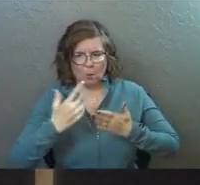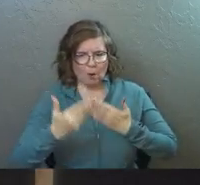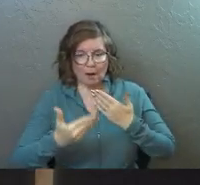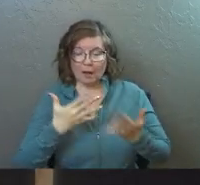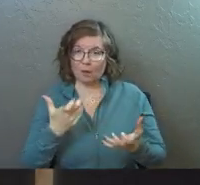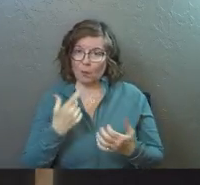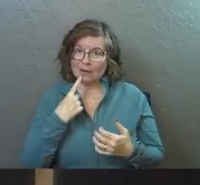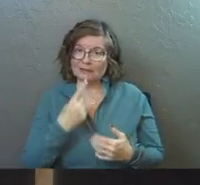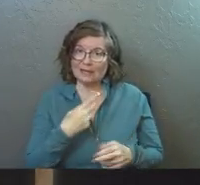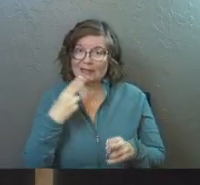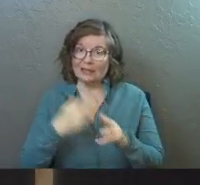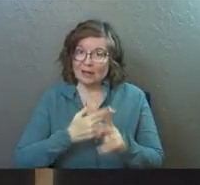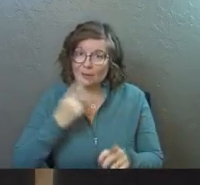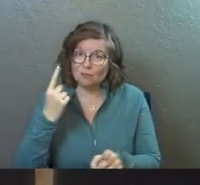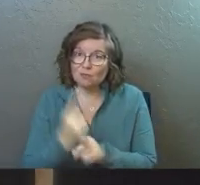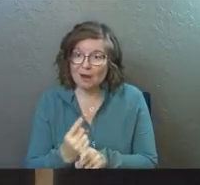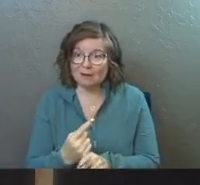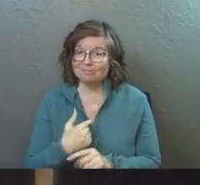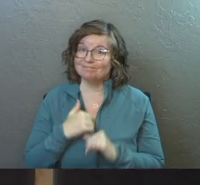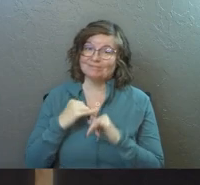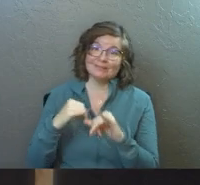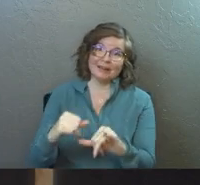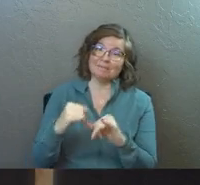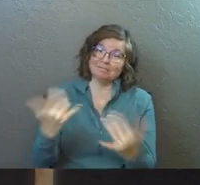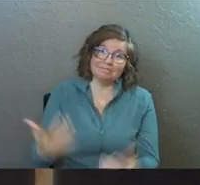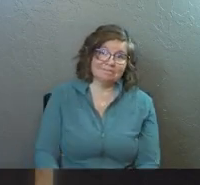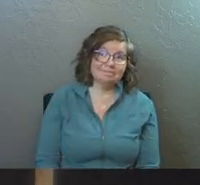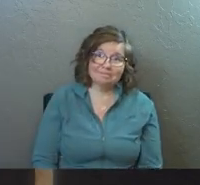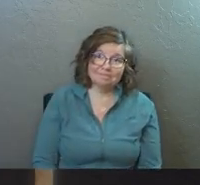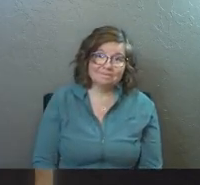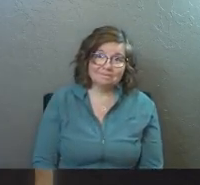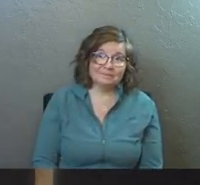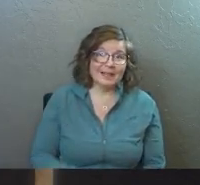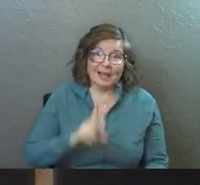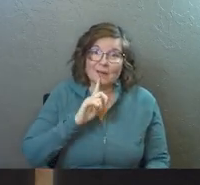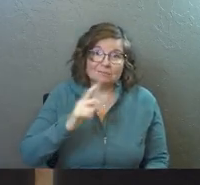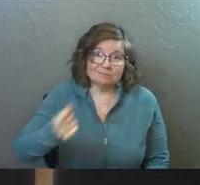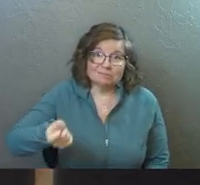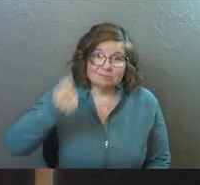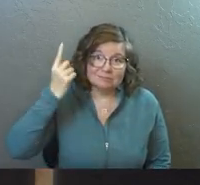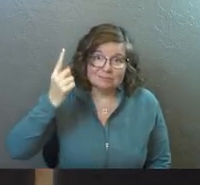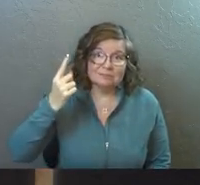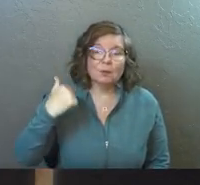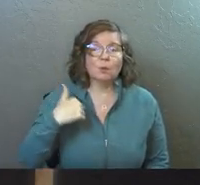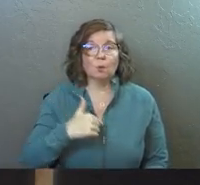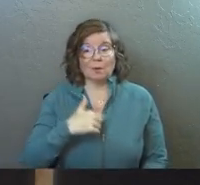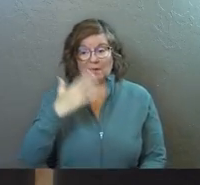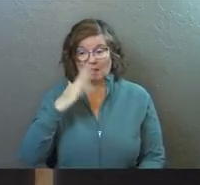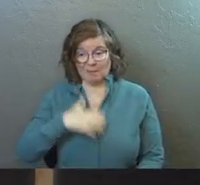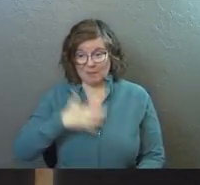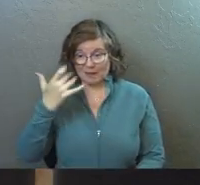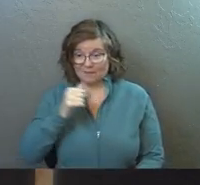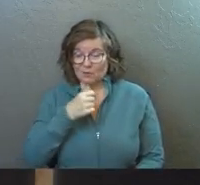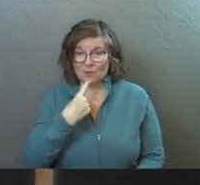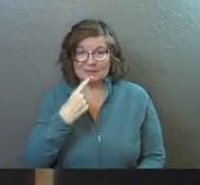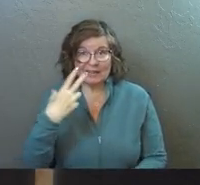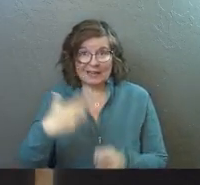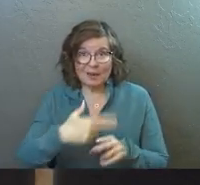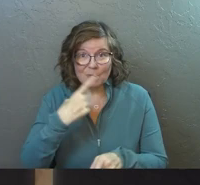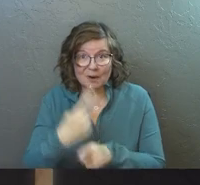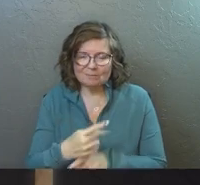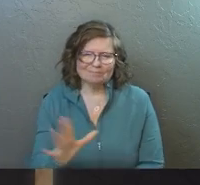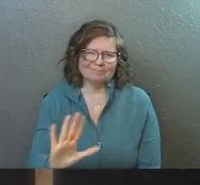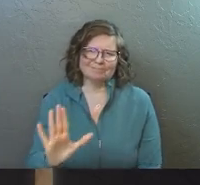else, like I want to say the name right. So do I. I totally get it. Will God be mad if we don't pronounce it